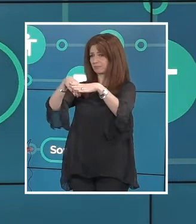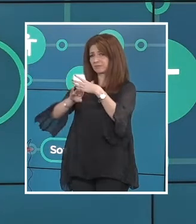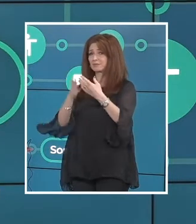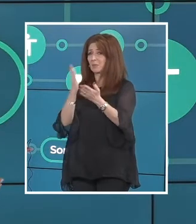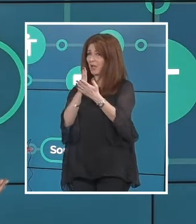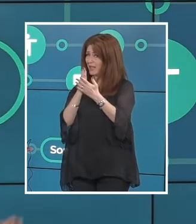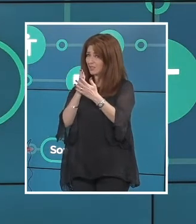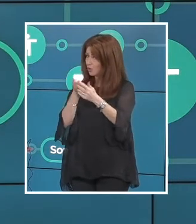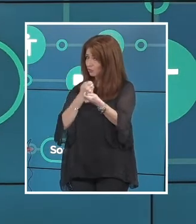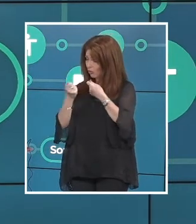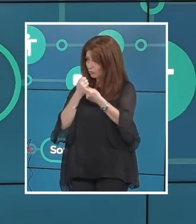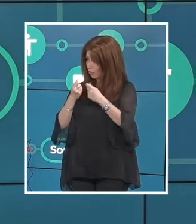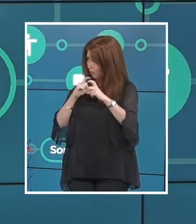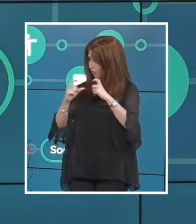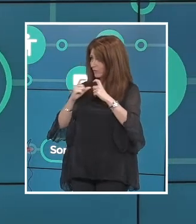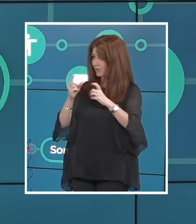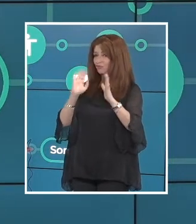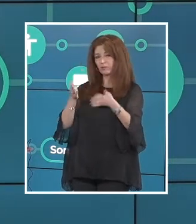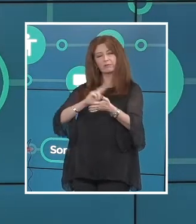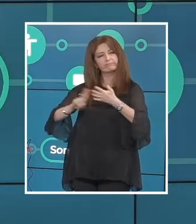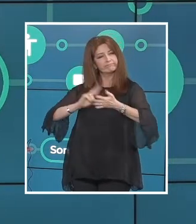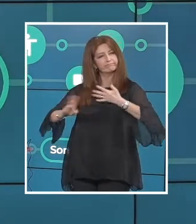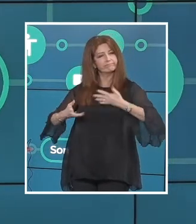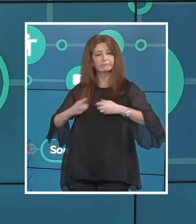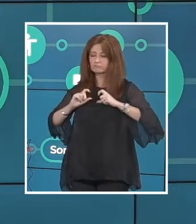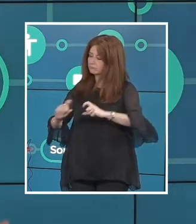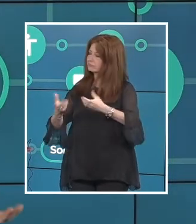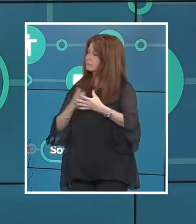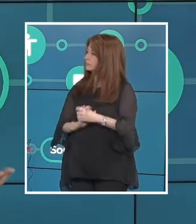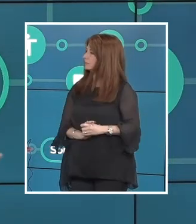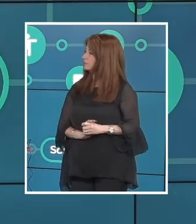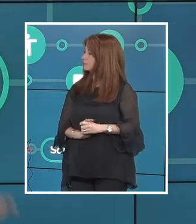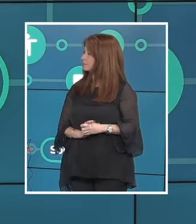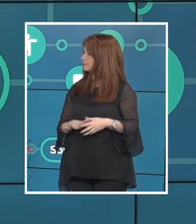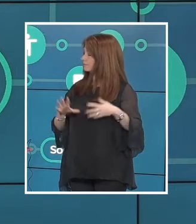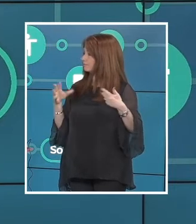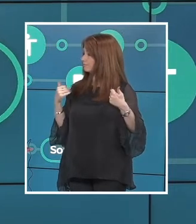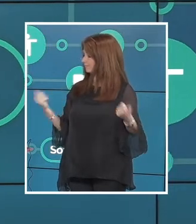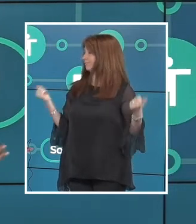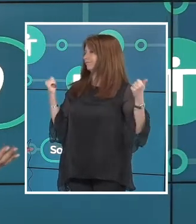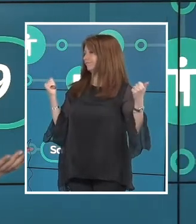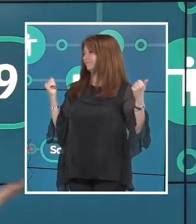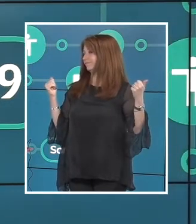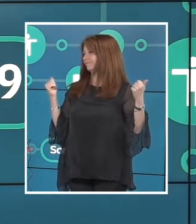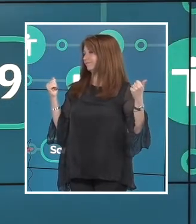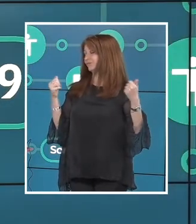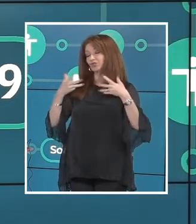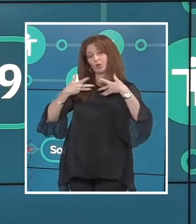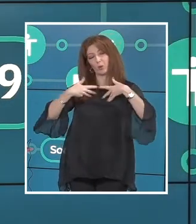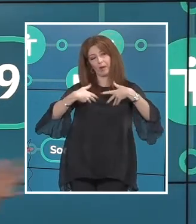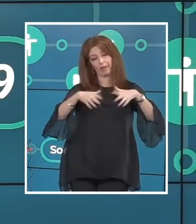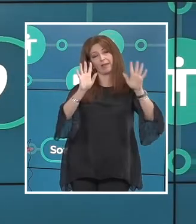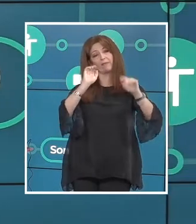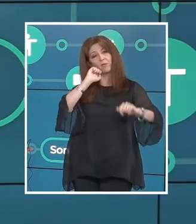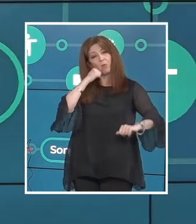the conversation. It's pretty authentic, which is great. And so, yeah, this is where you would leave and you